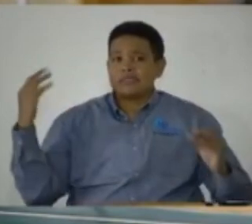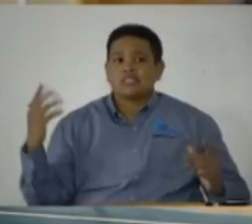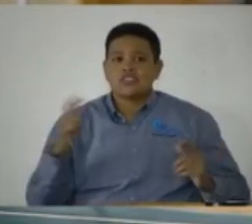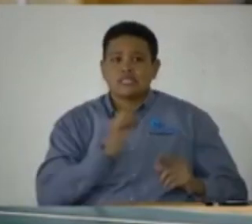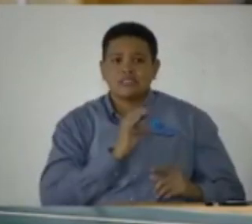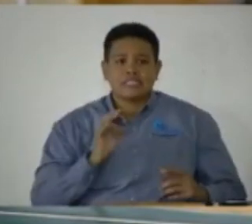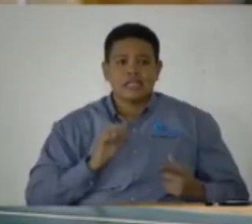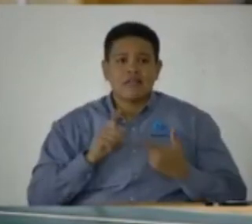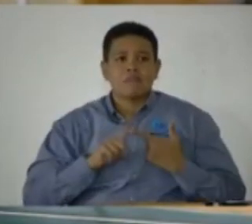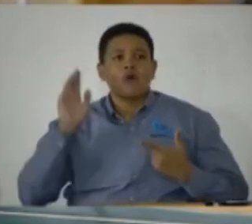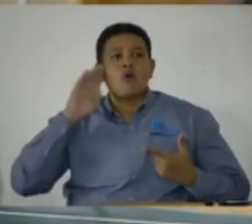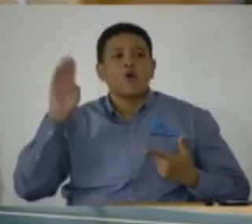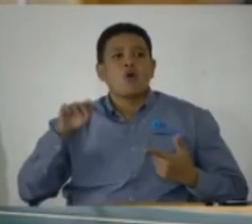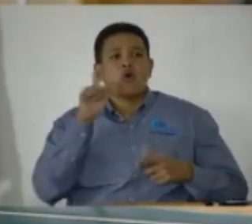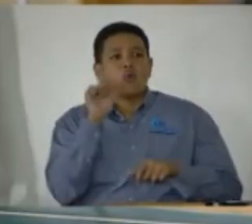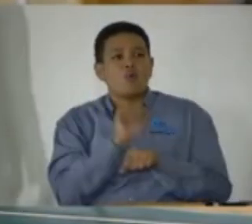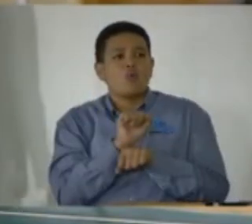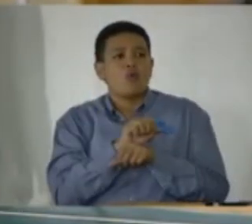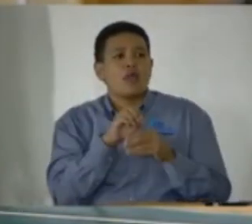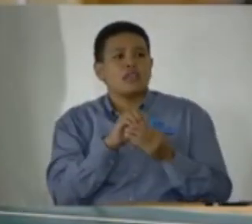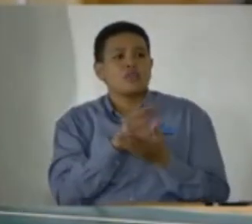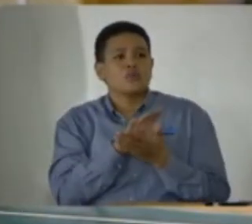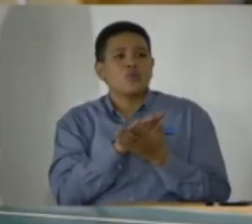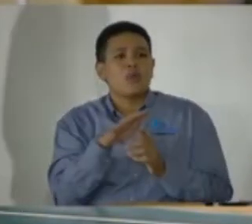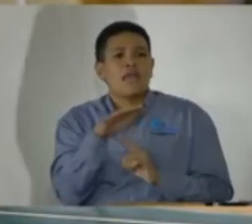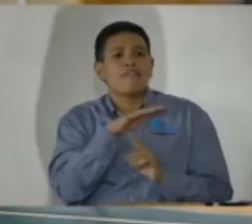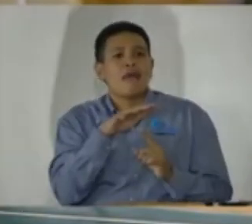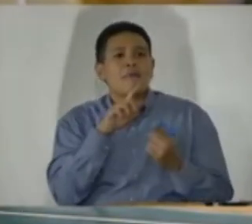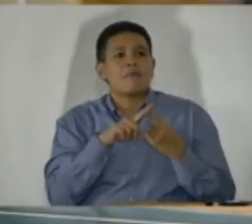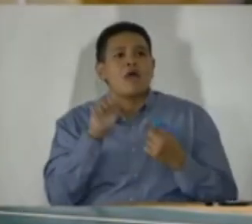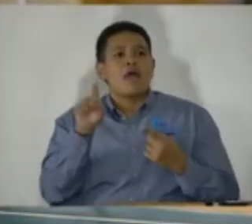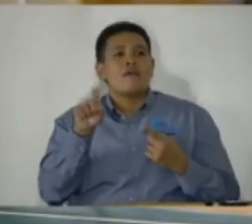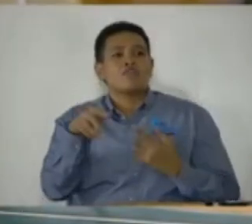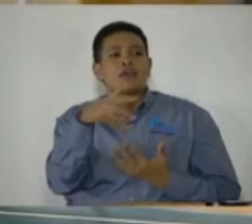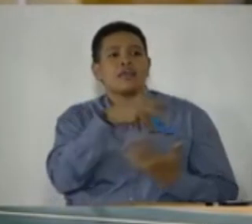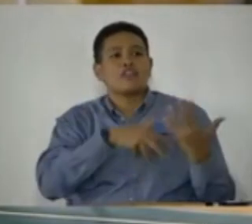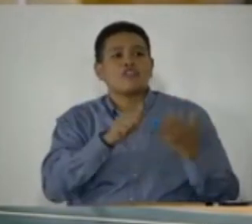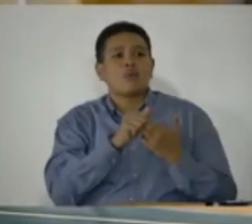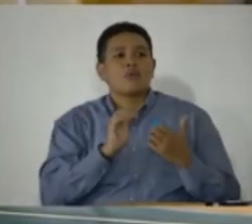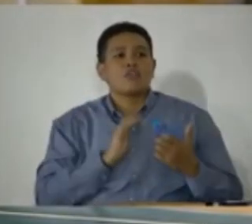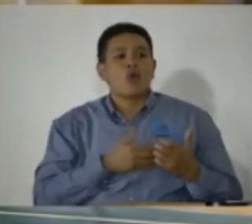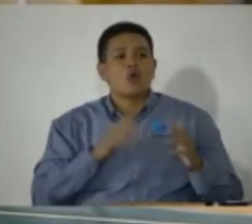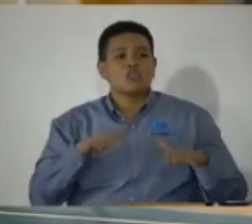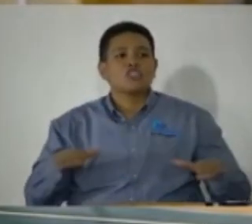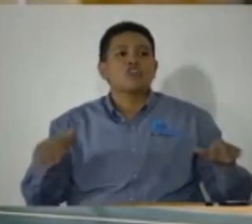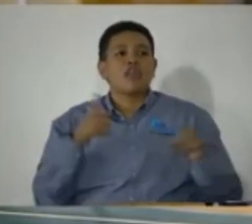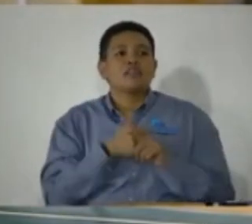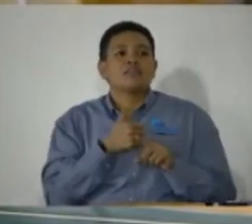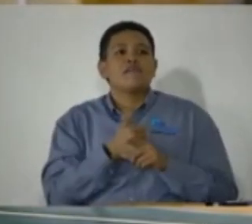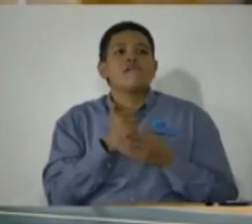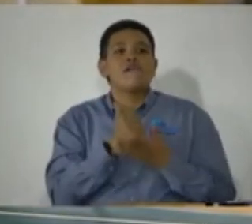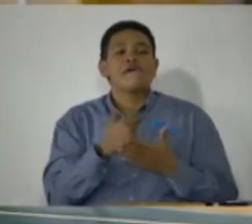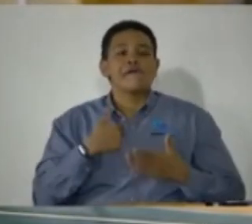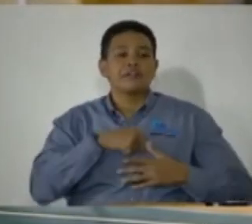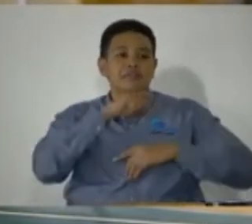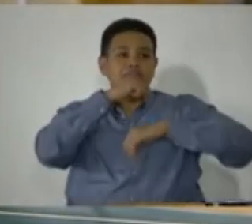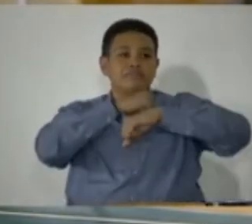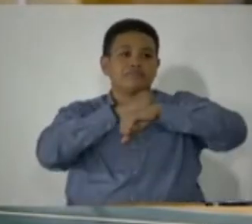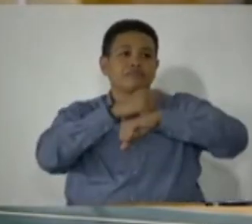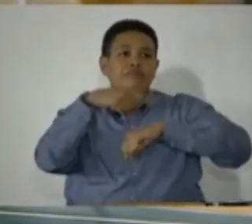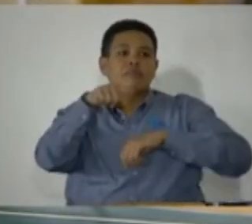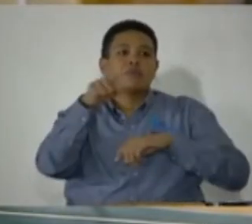and all who work in the school environment and have to interact with our children. Help us to protect